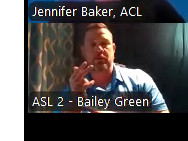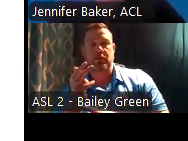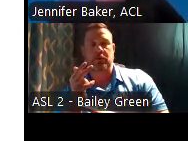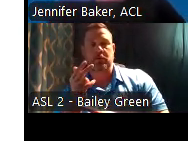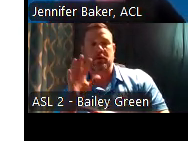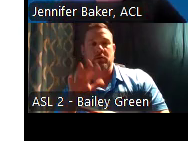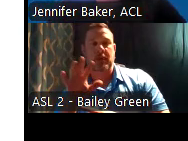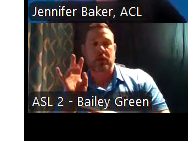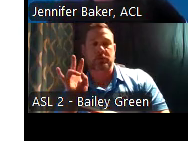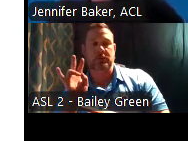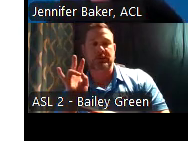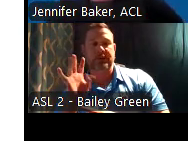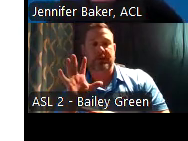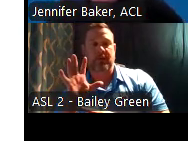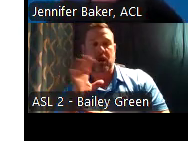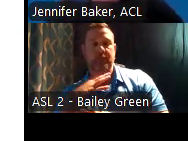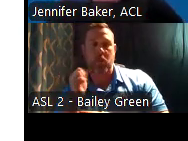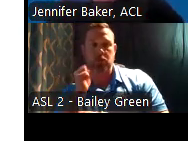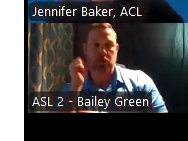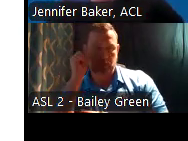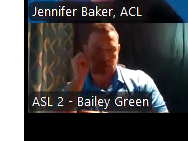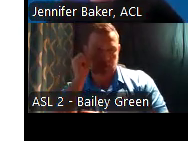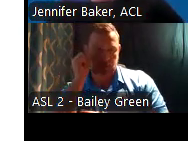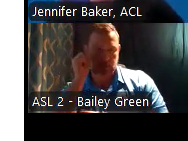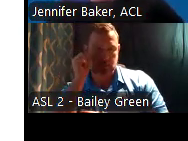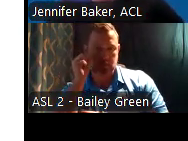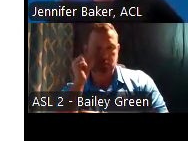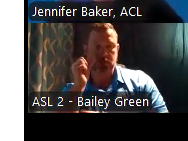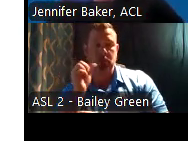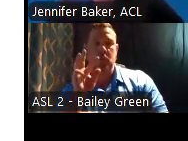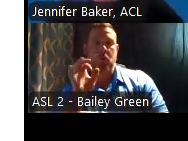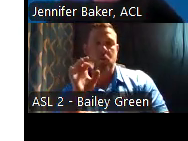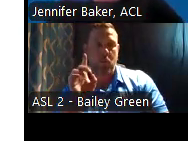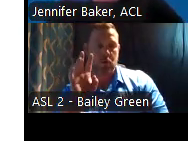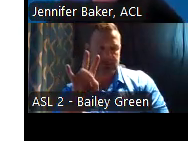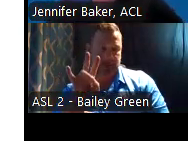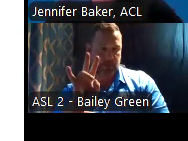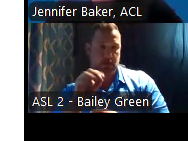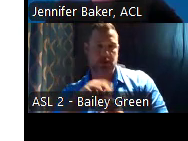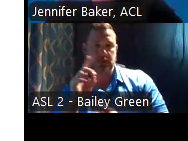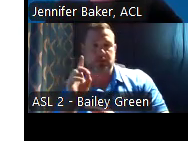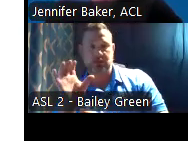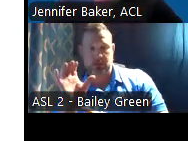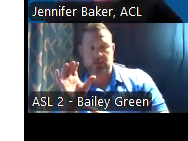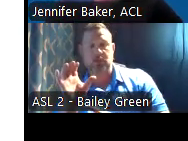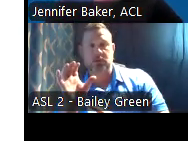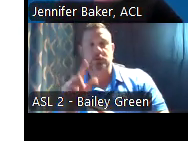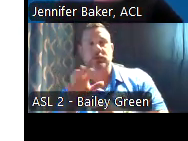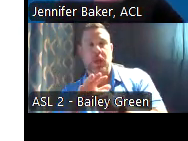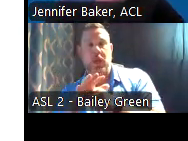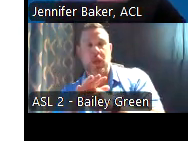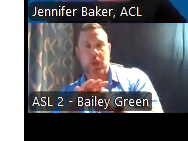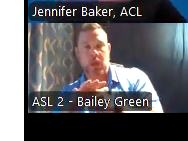about 75 older adults in Ward 7 of Washington, D.C., which is an